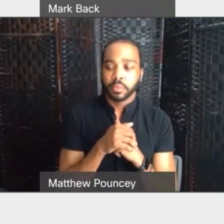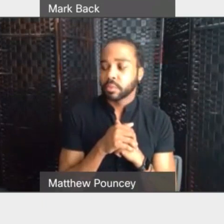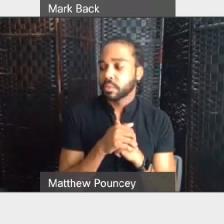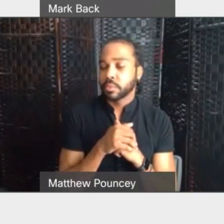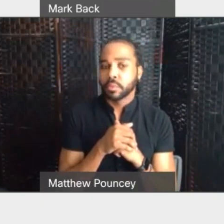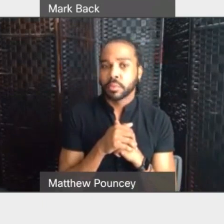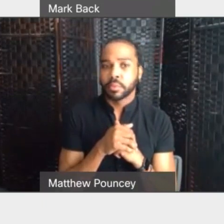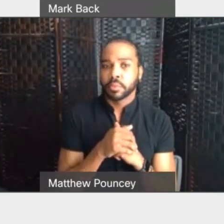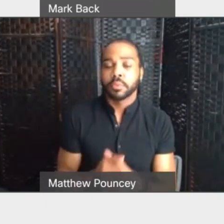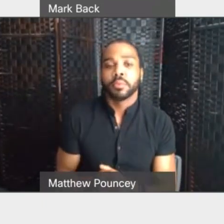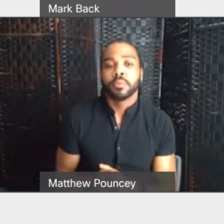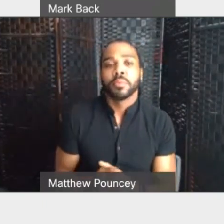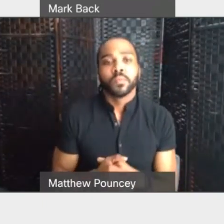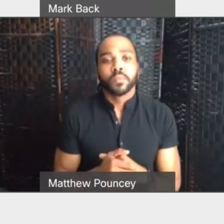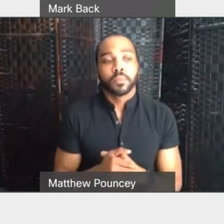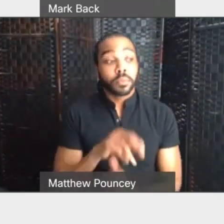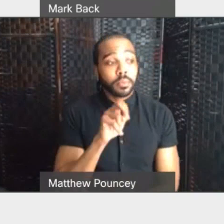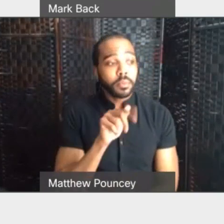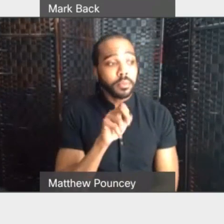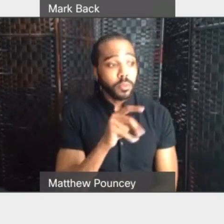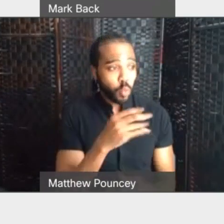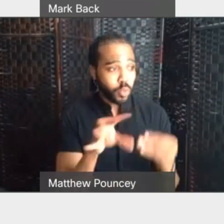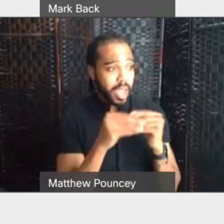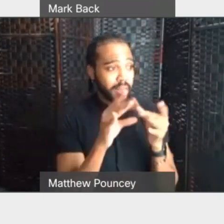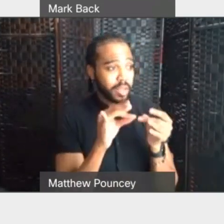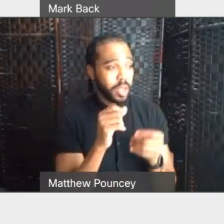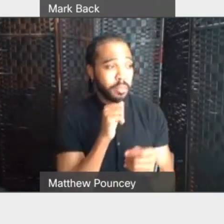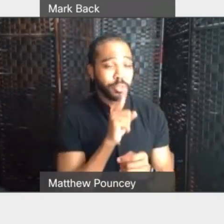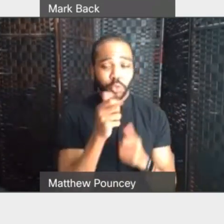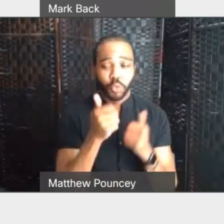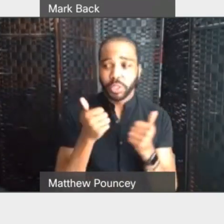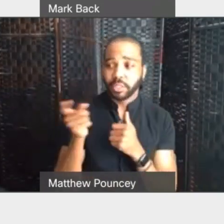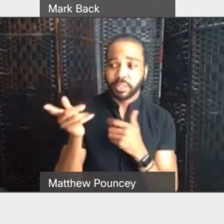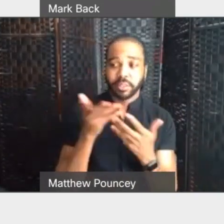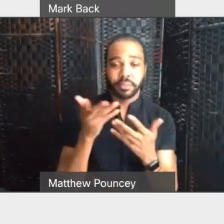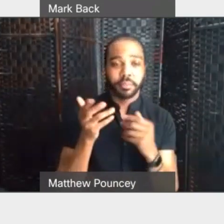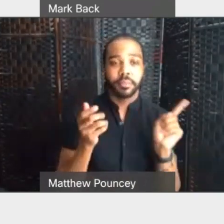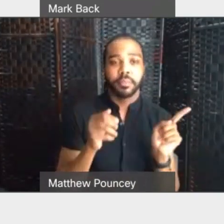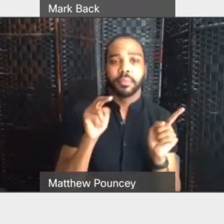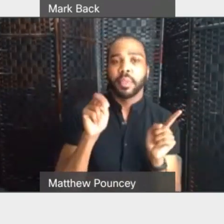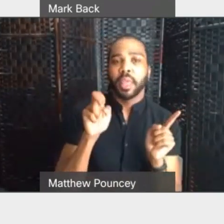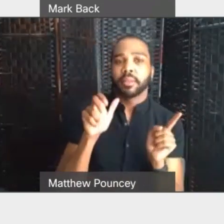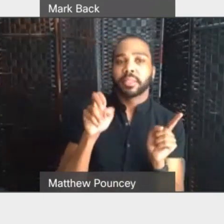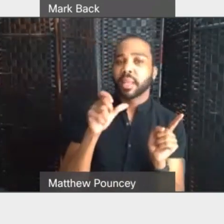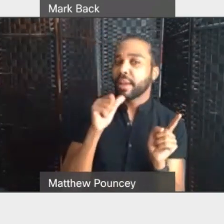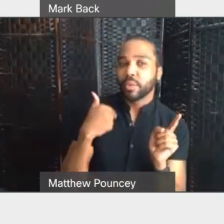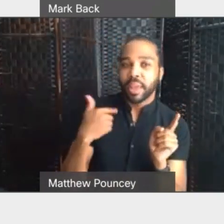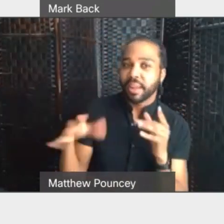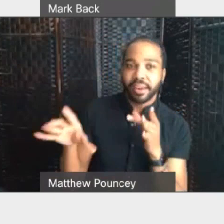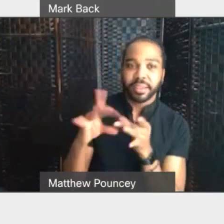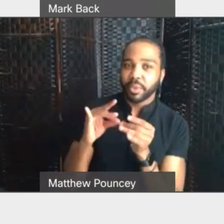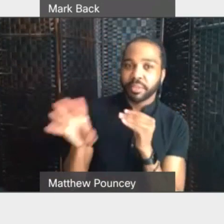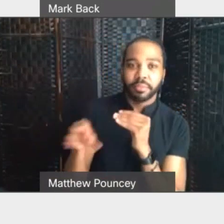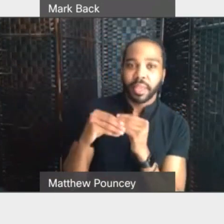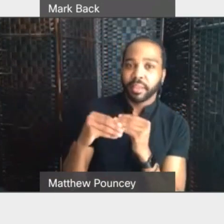Nelson, did you have anything to add to that? I don't know which updated. I don't have anything to add. You know,